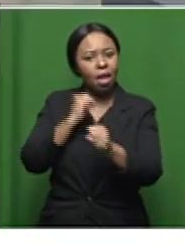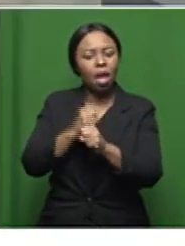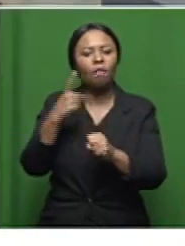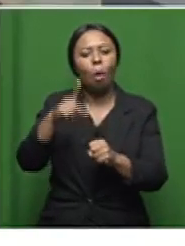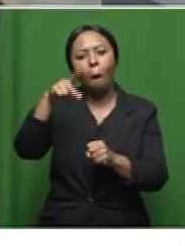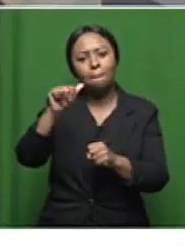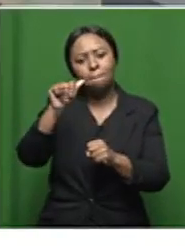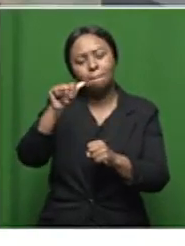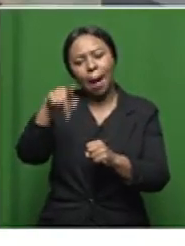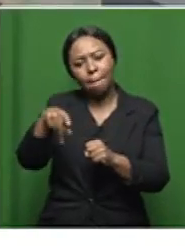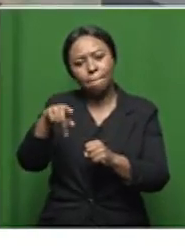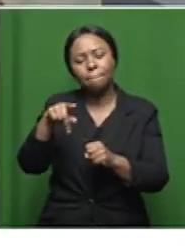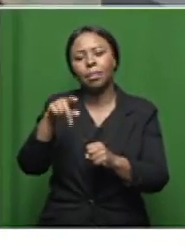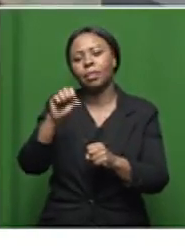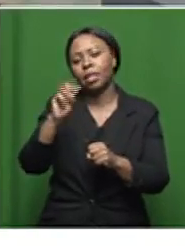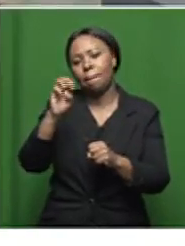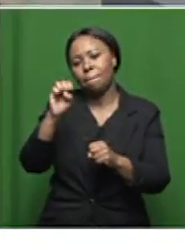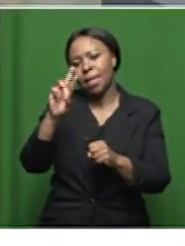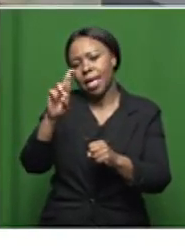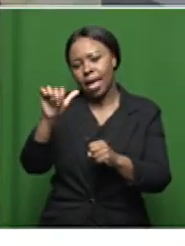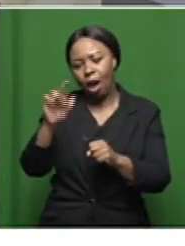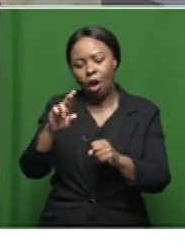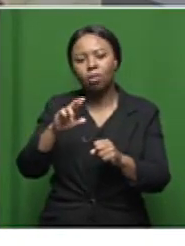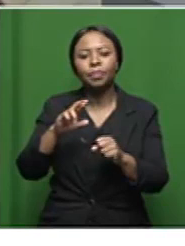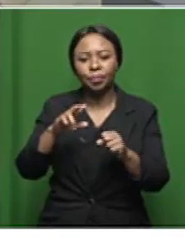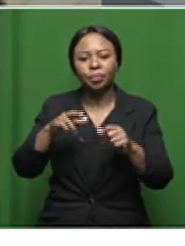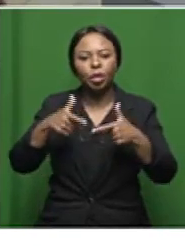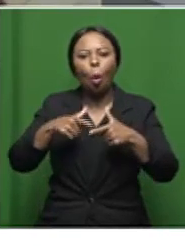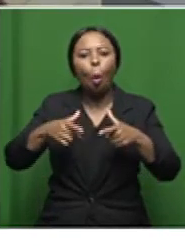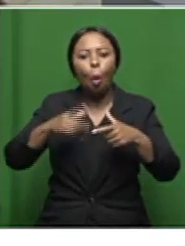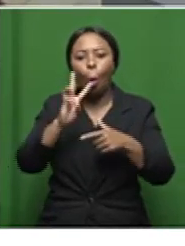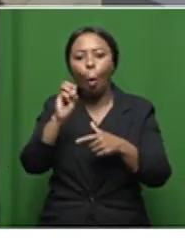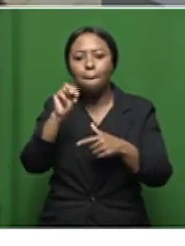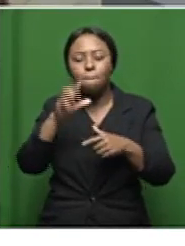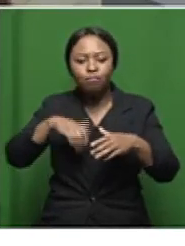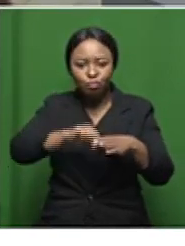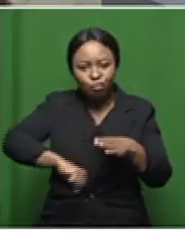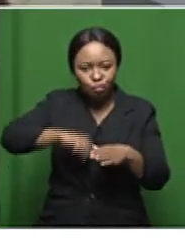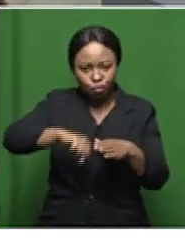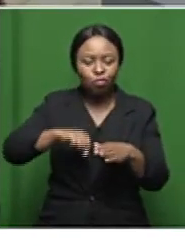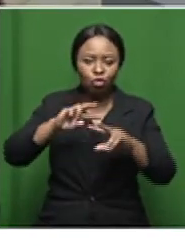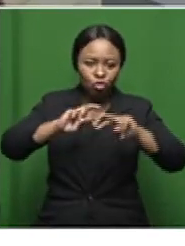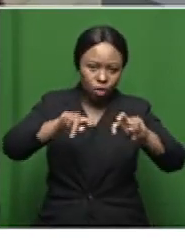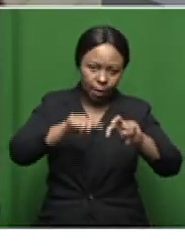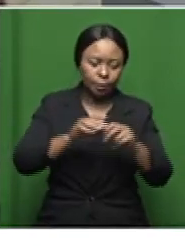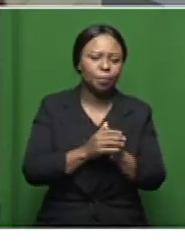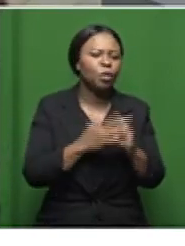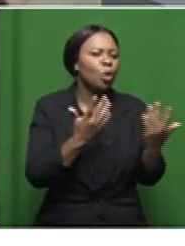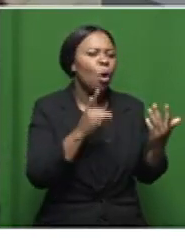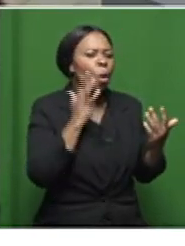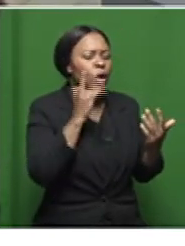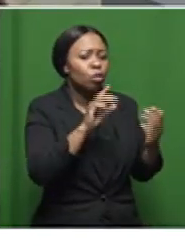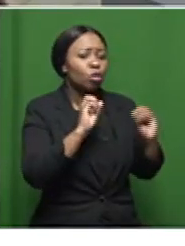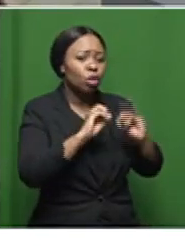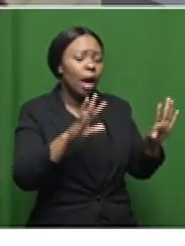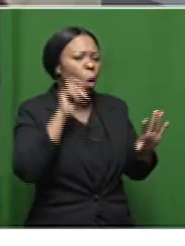smear. Just take me back to the day you first went to see the gynae now. How old were you, and what